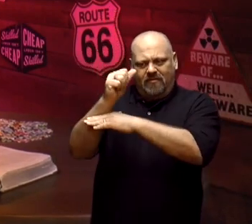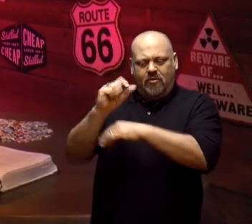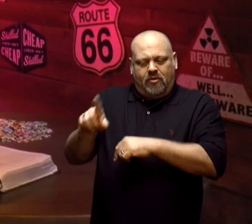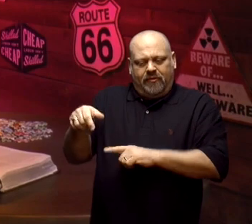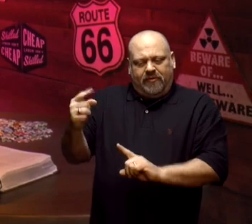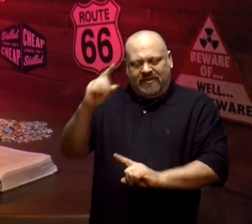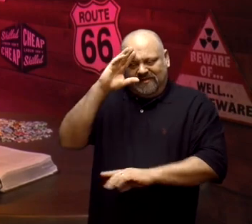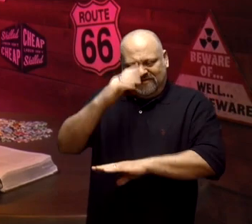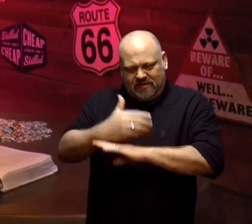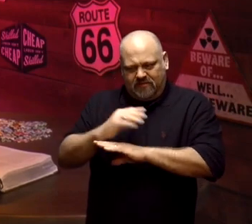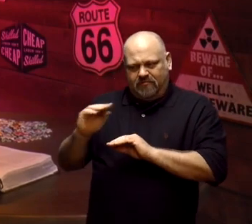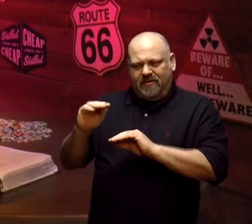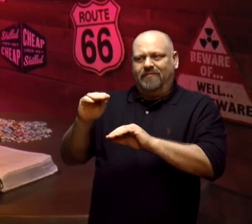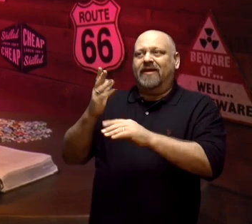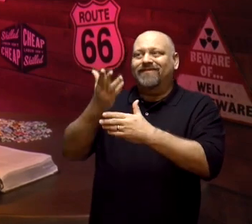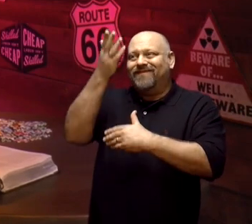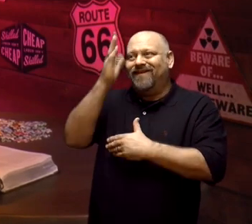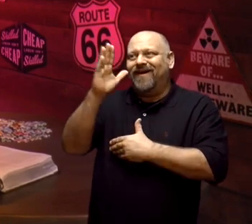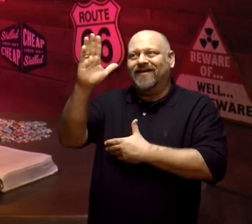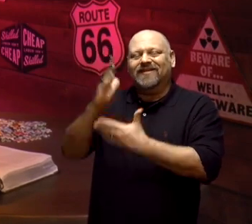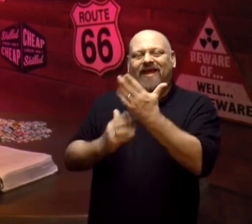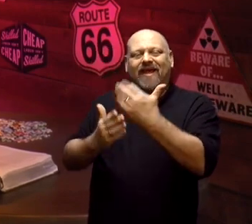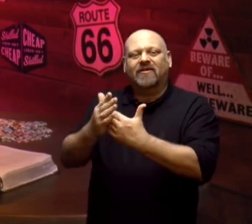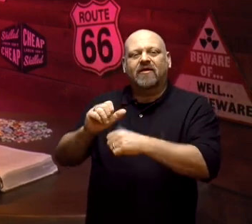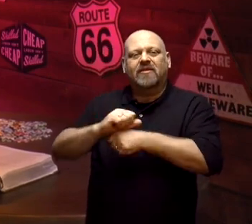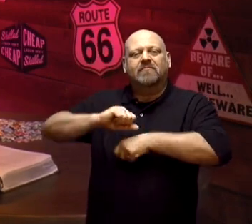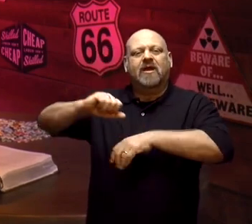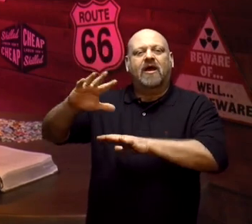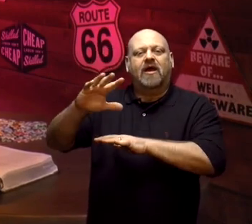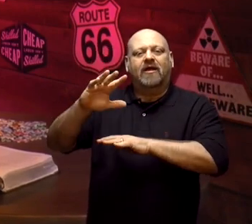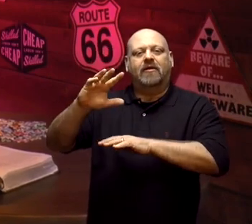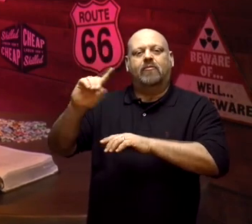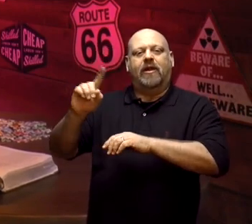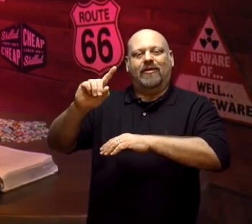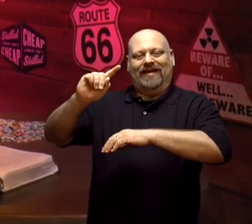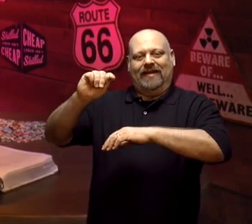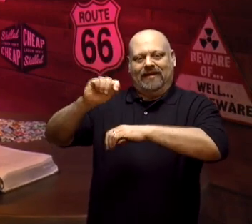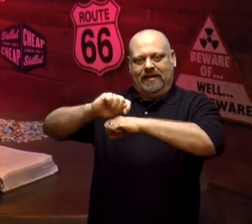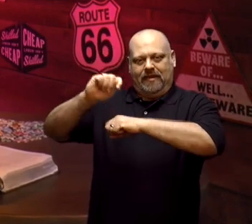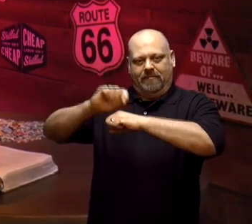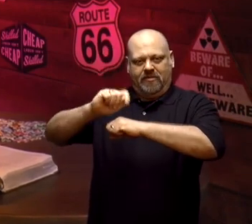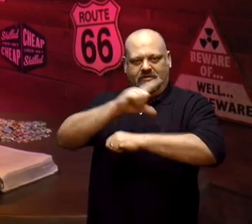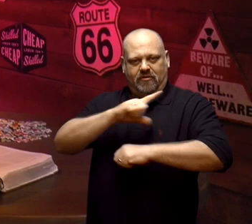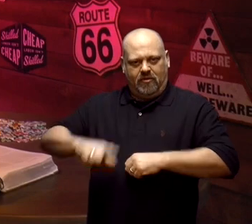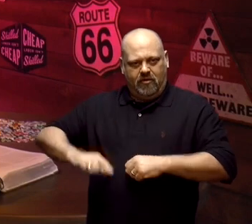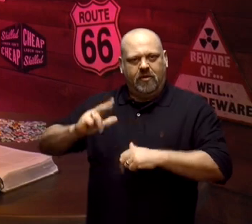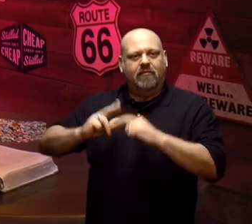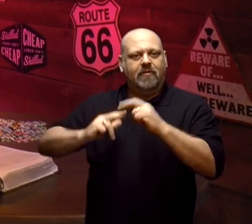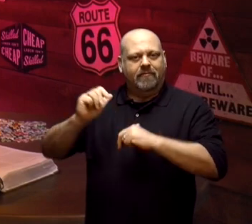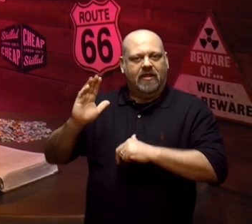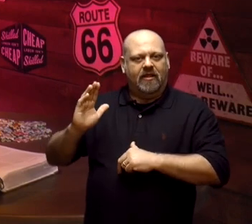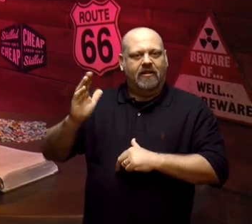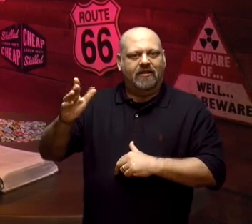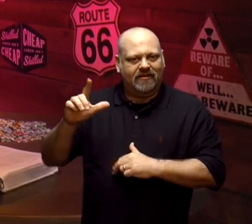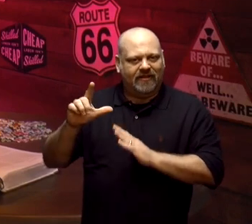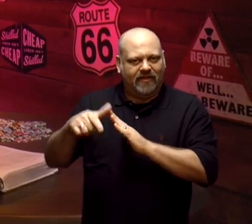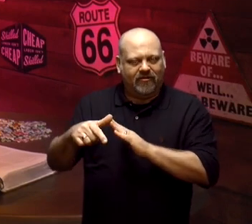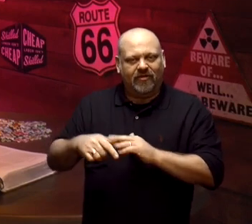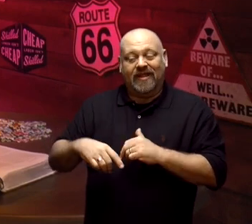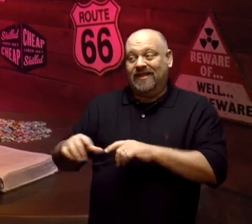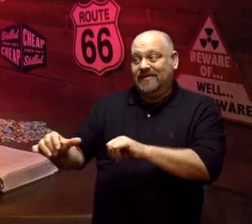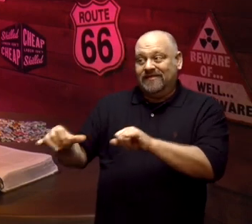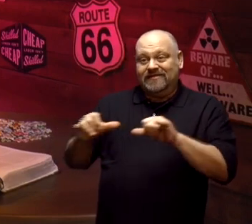very mountain where the temple of the Lord would eventually be built. On that same mountain, God's one and only